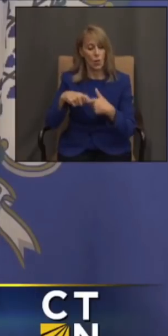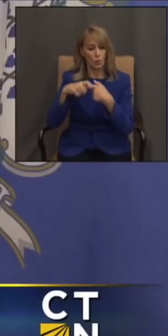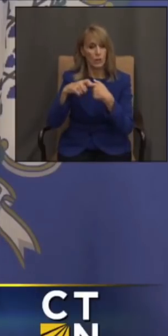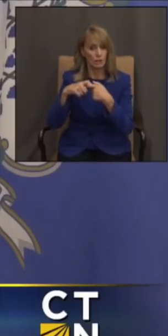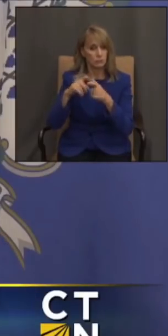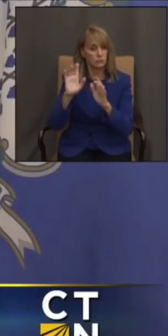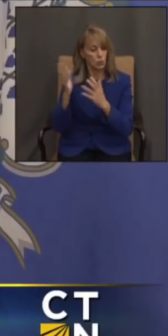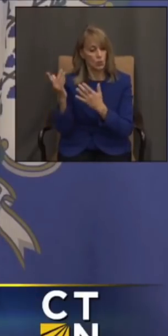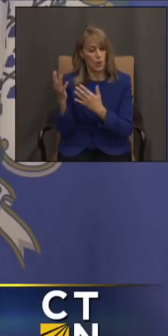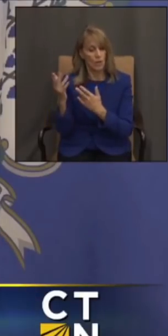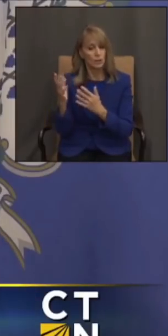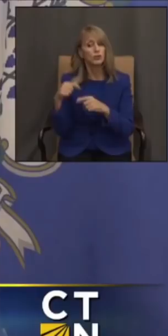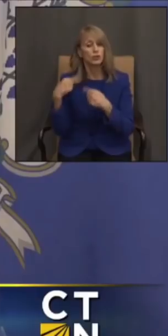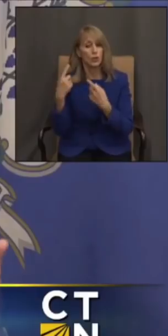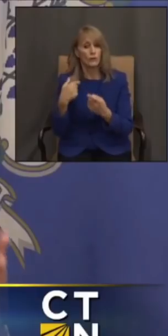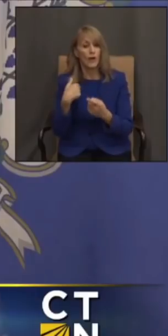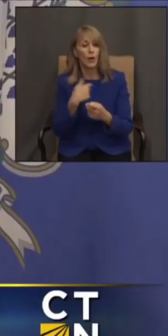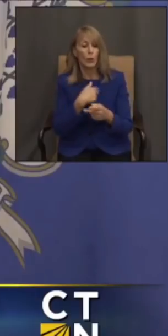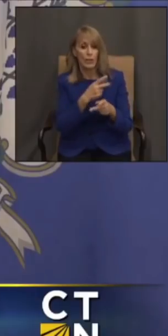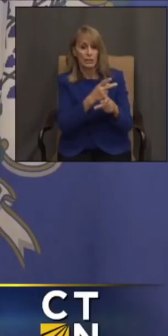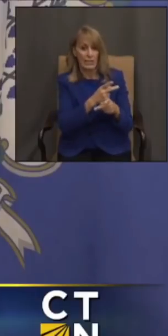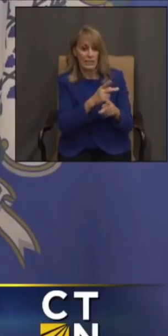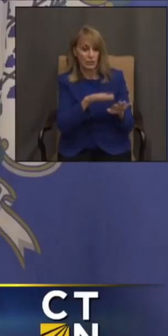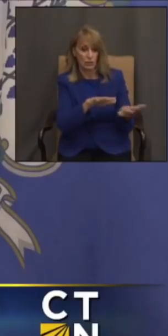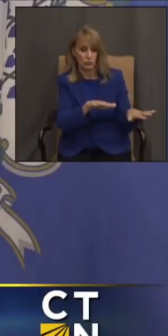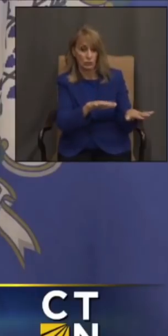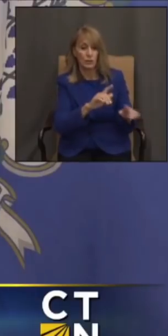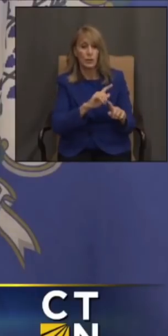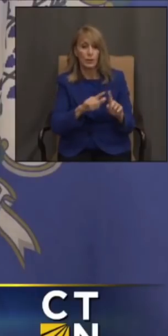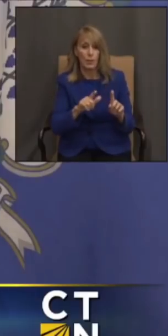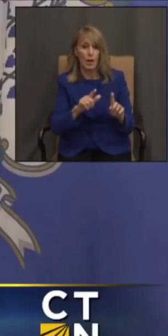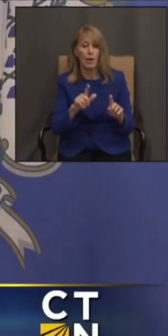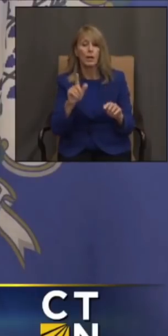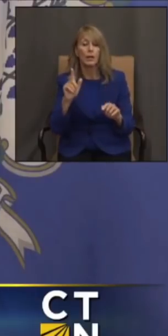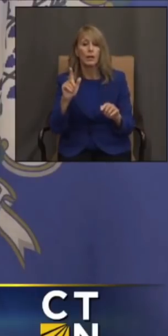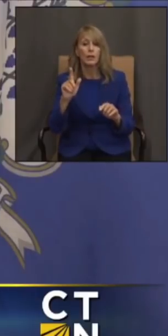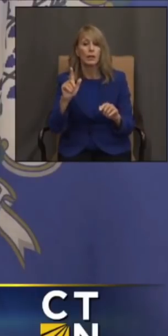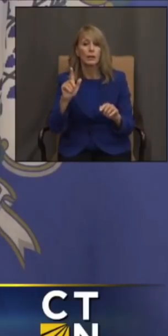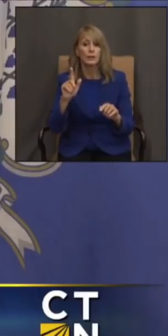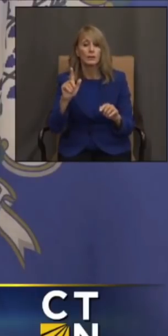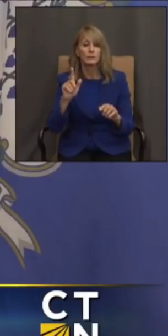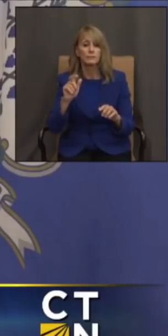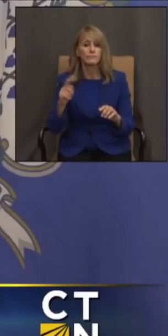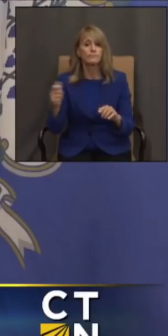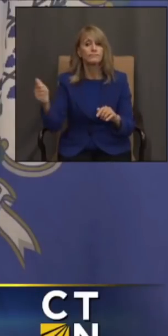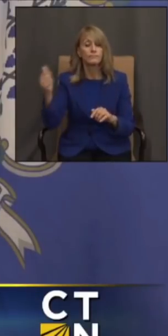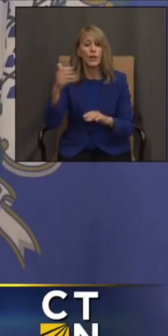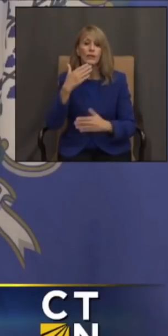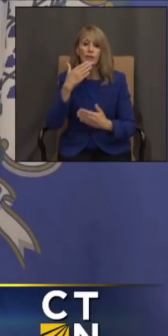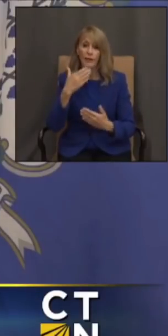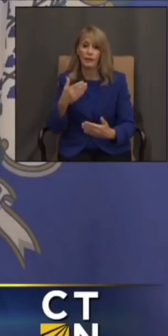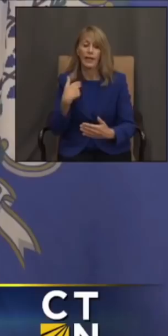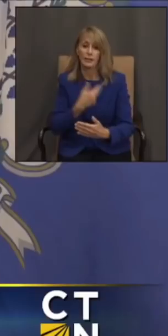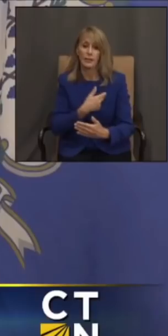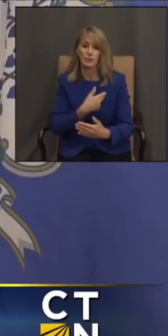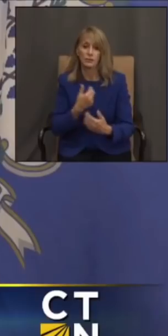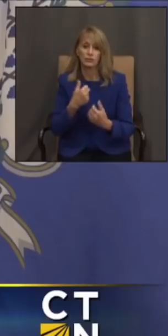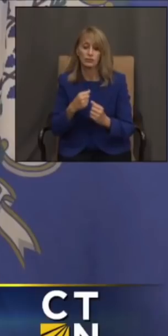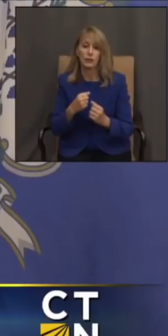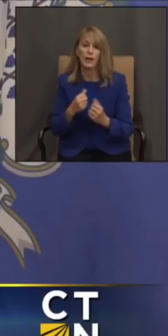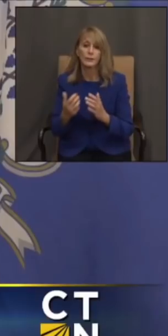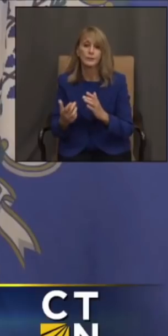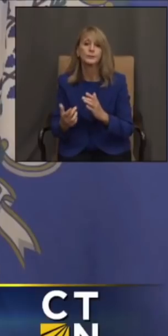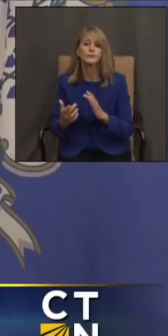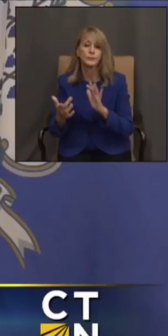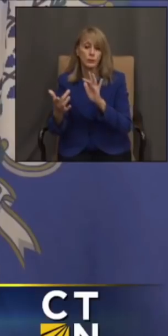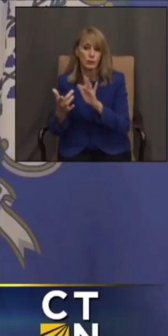these kids elsewhere right now, but we really appreciate the heart of the state of Connecticut to reach out and give us some